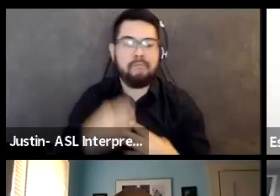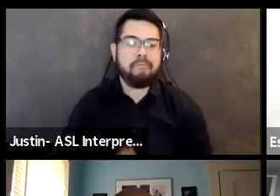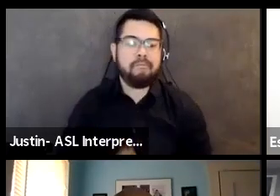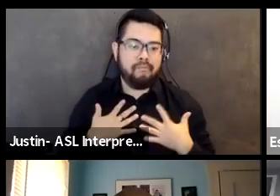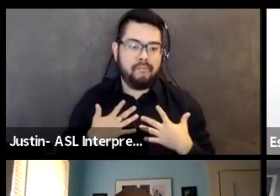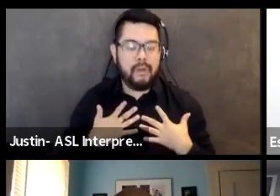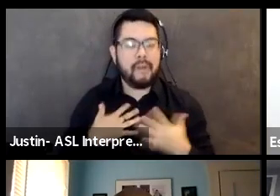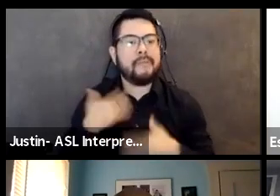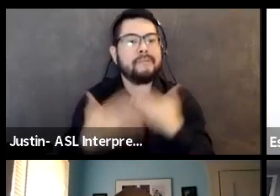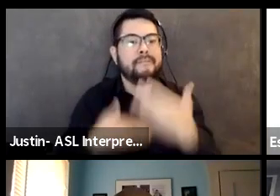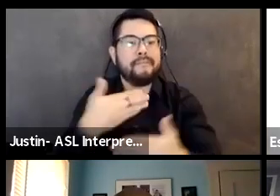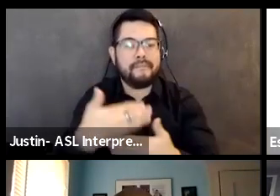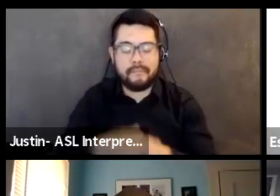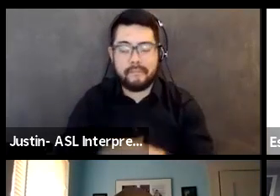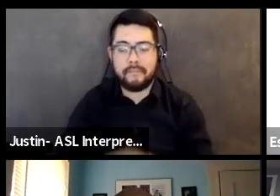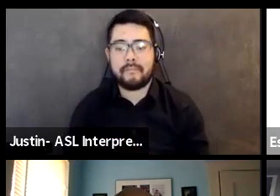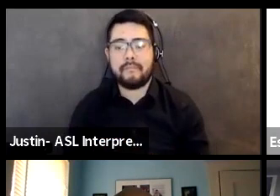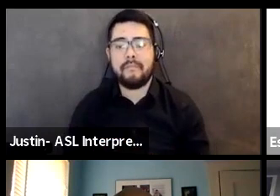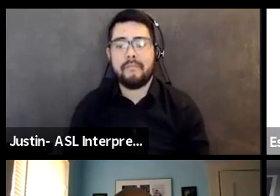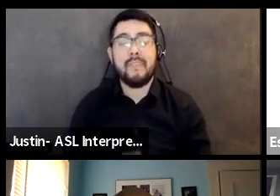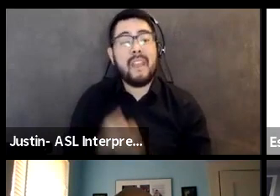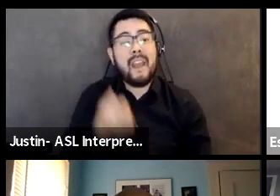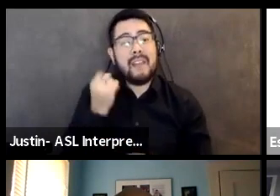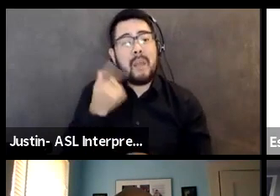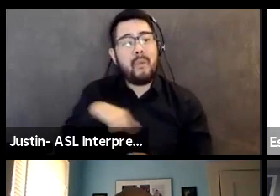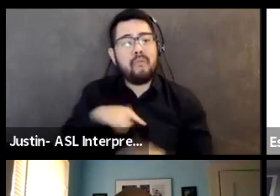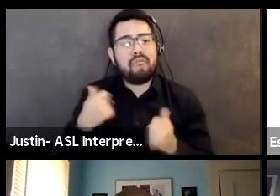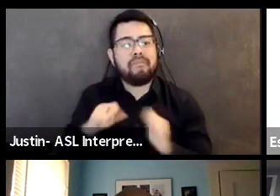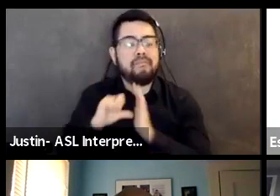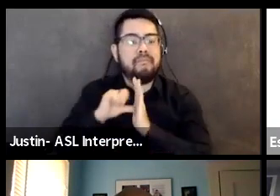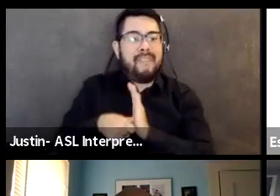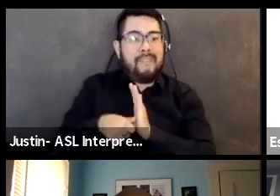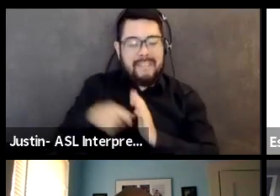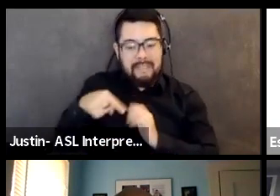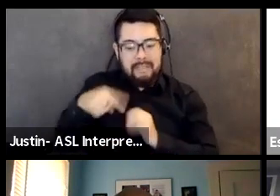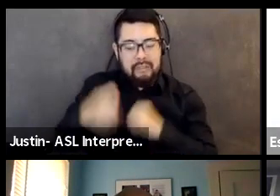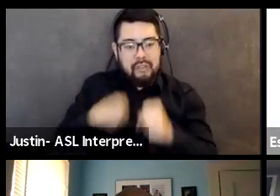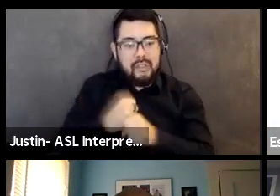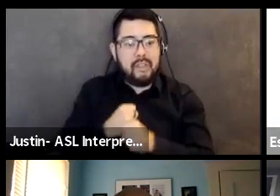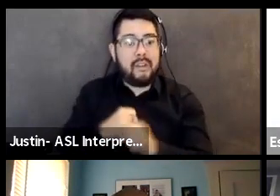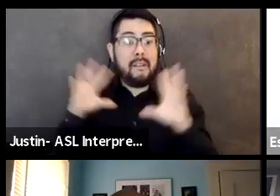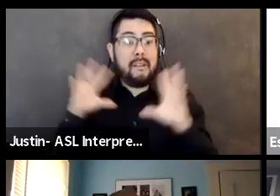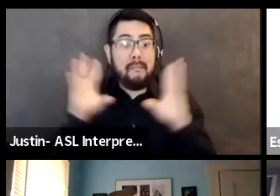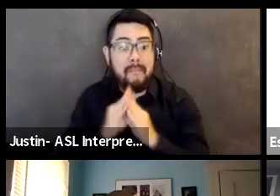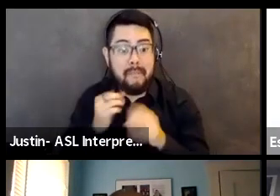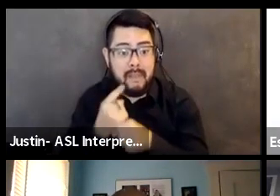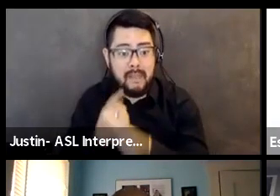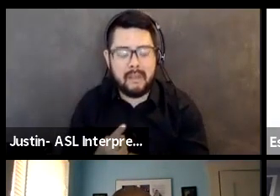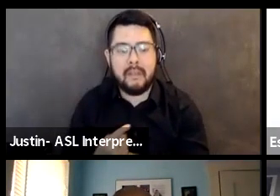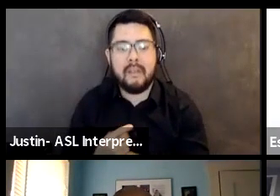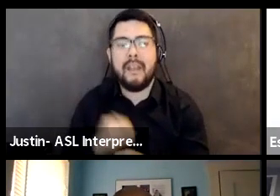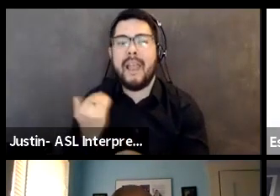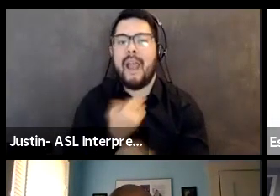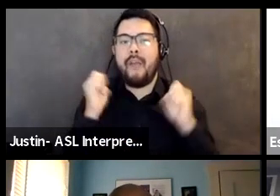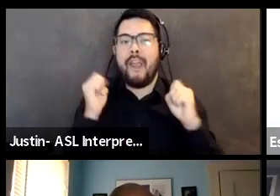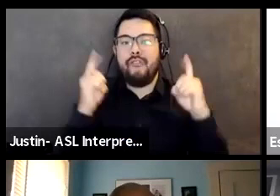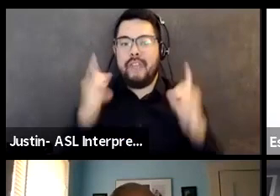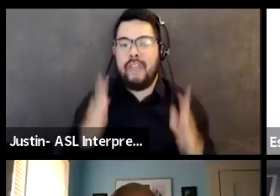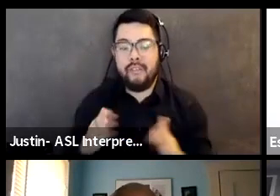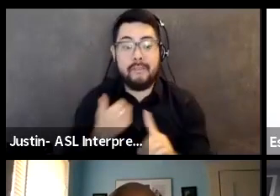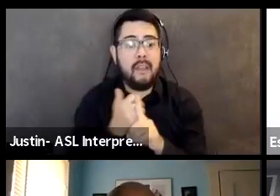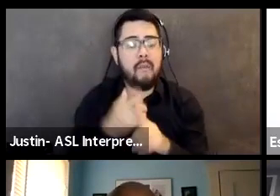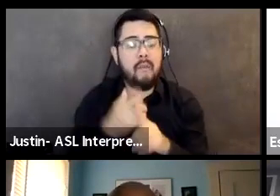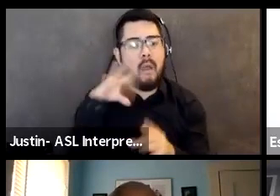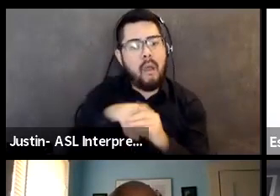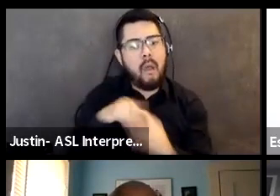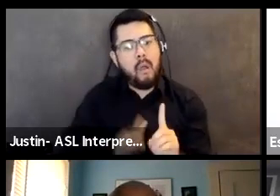day one of the things we stressed most at this year's summit is that our educators are not in this alone